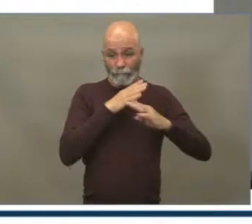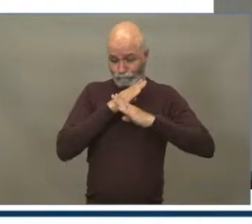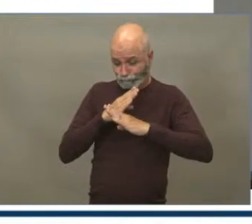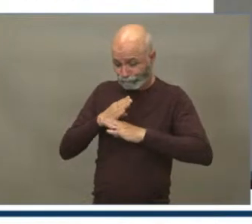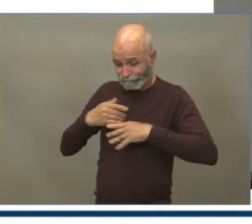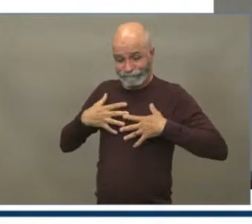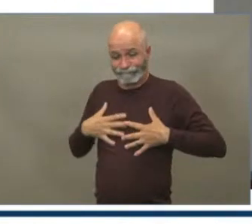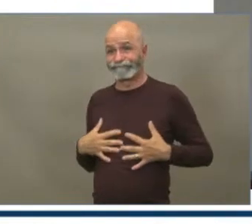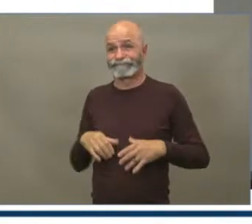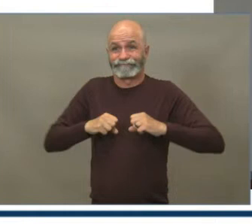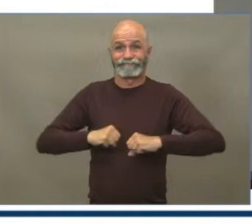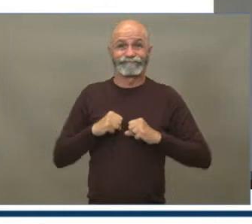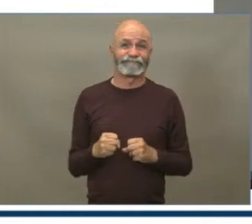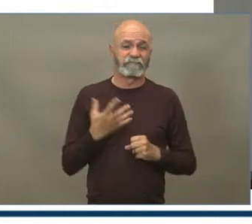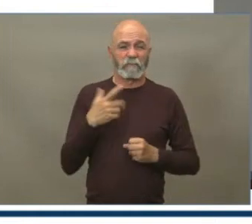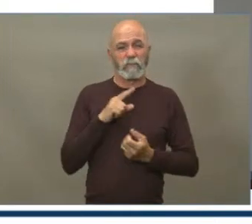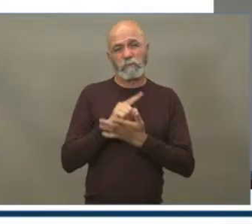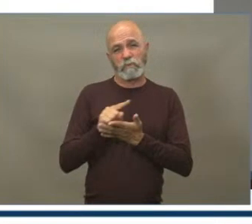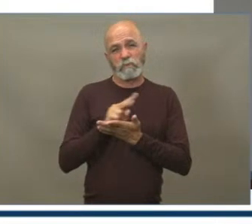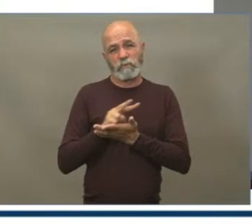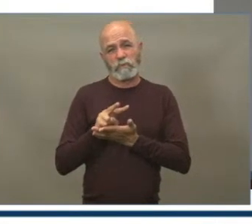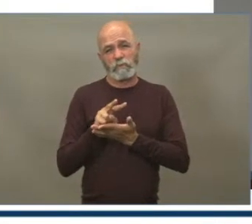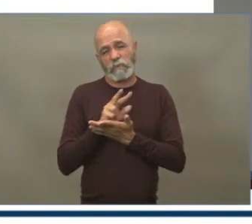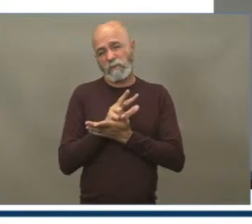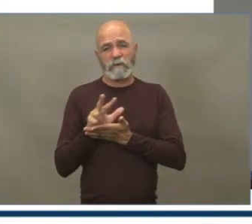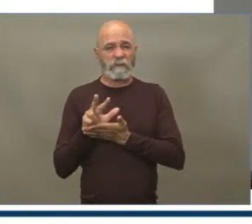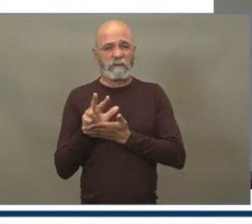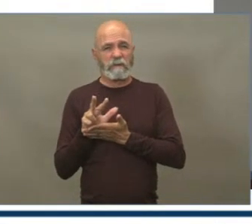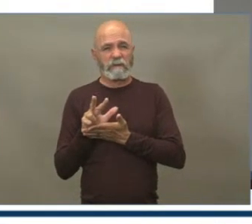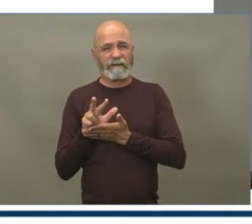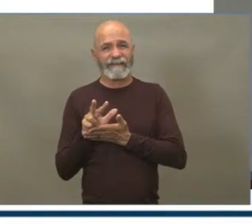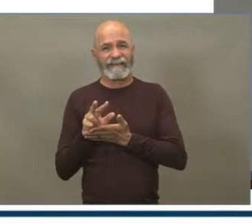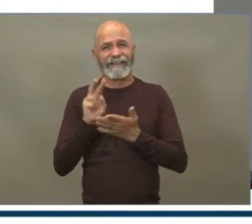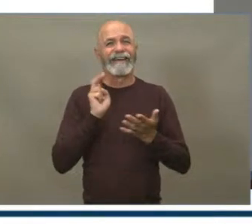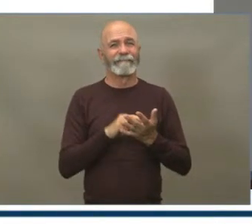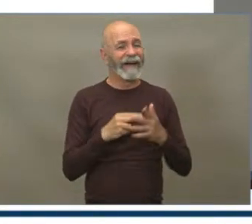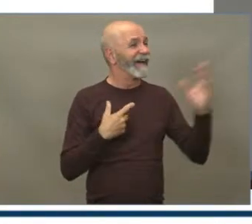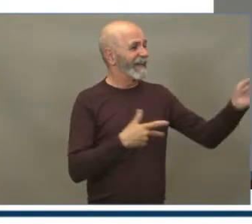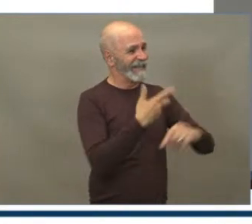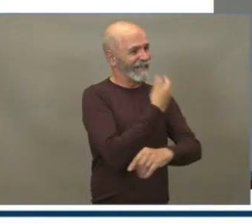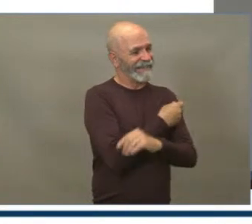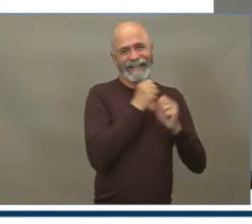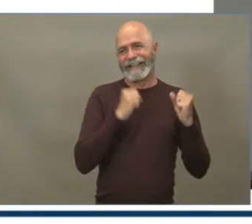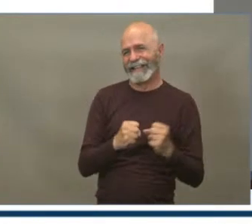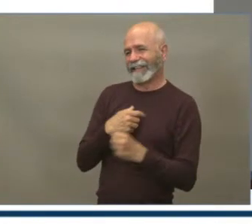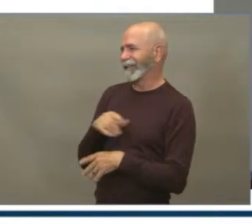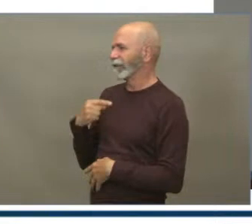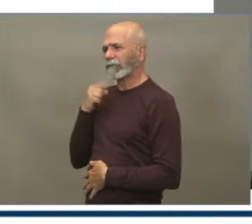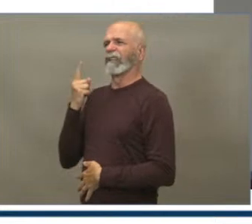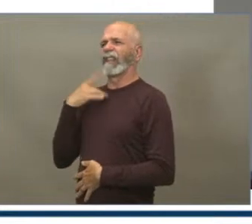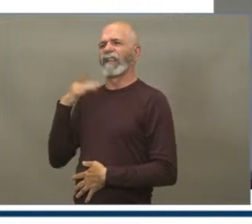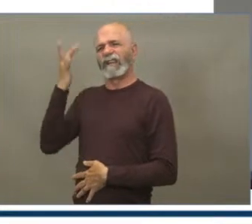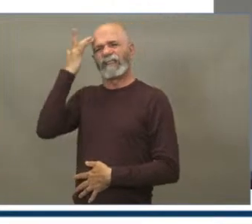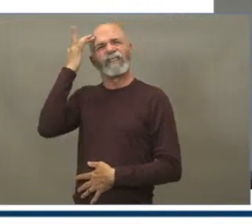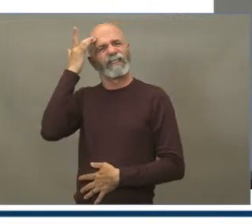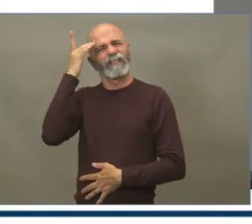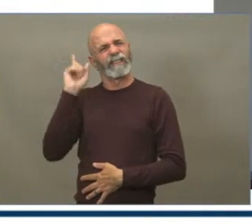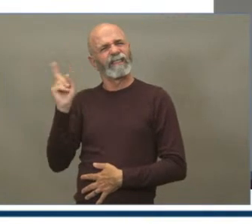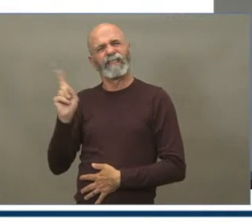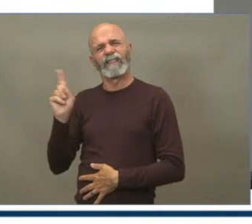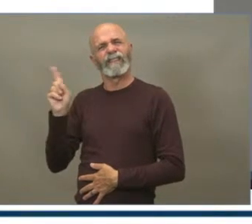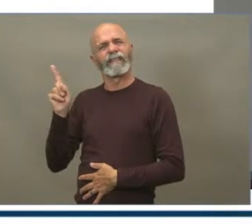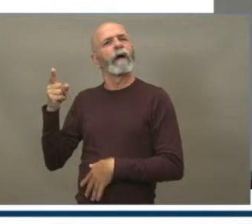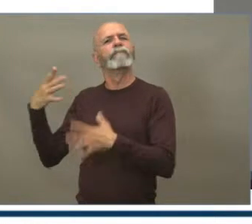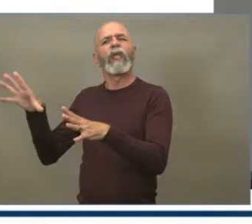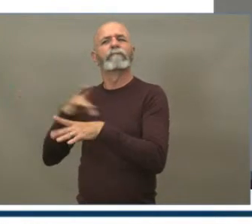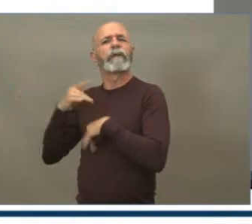COVID shortly after getting vaccinated, it's not surprising at all that some people still get sick. We also know the vaccines aren't